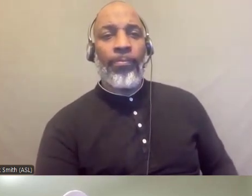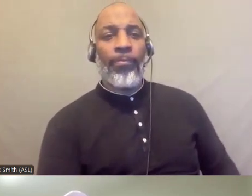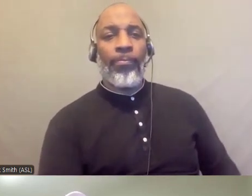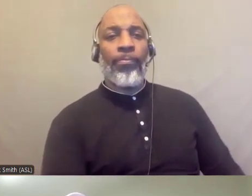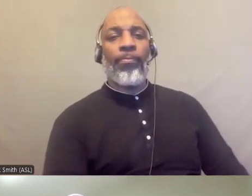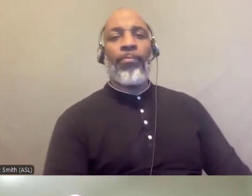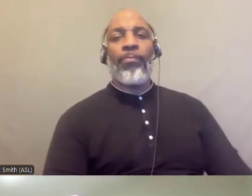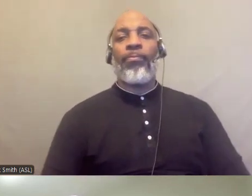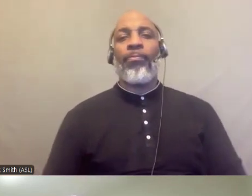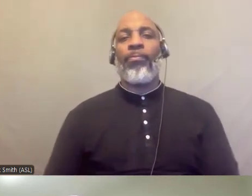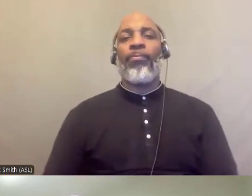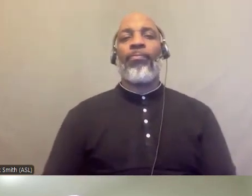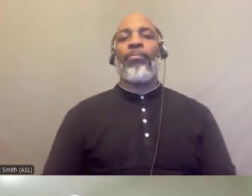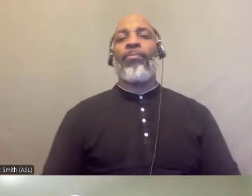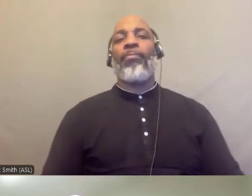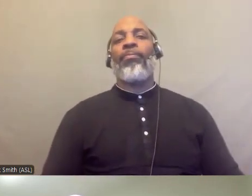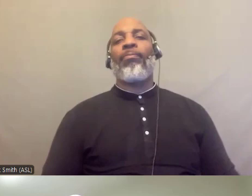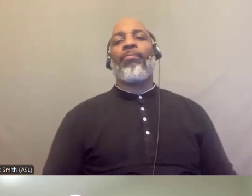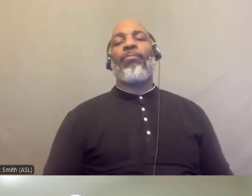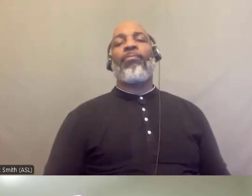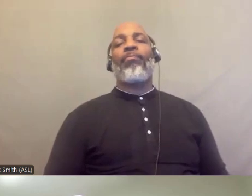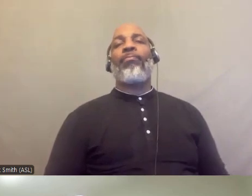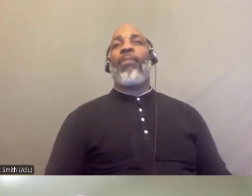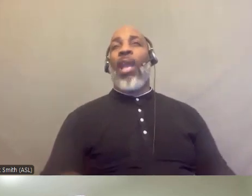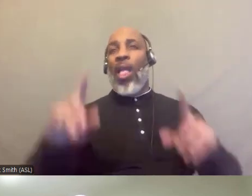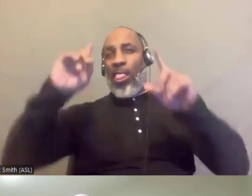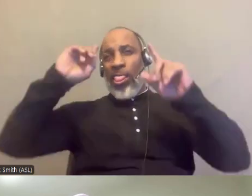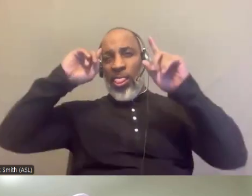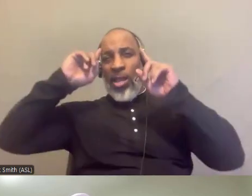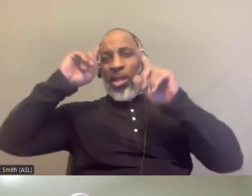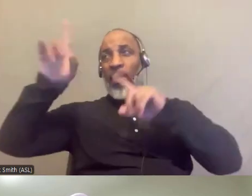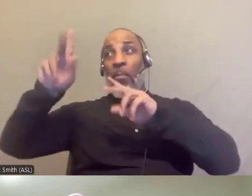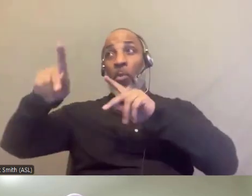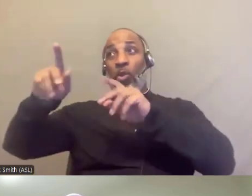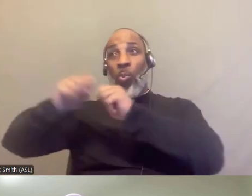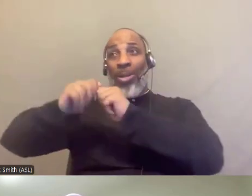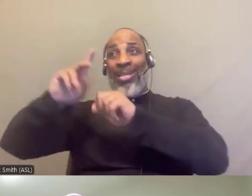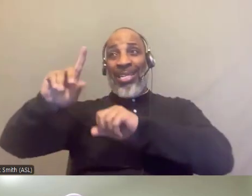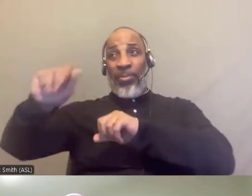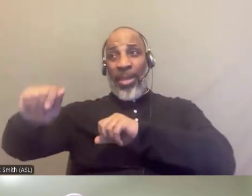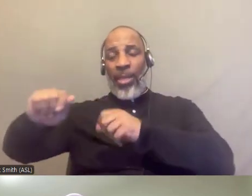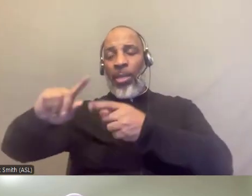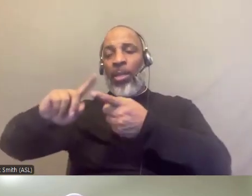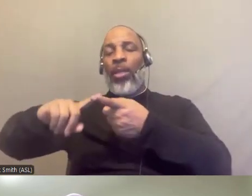So a couple of factors to think about here is Steve a person with a disability?